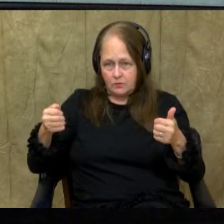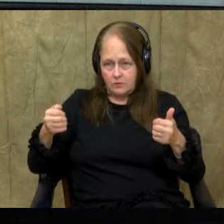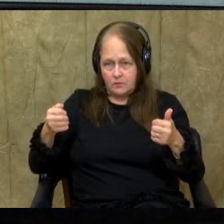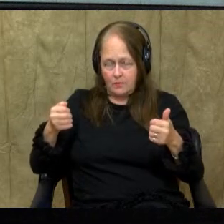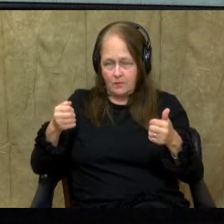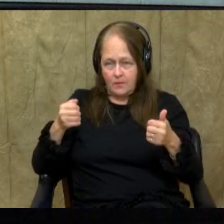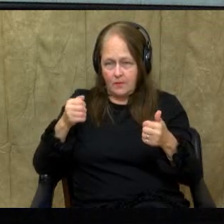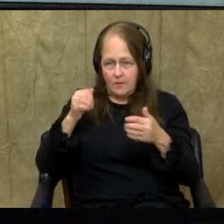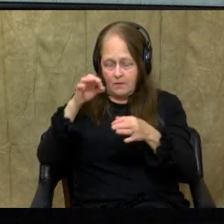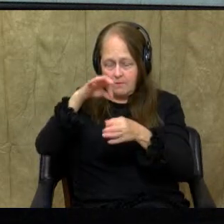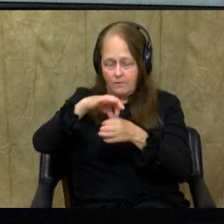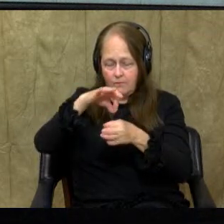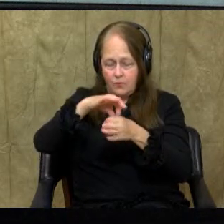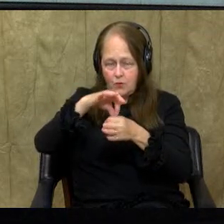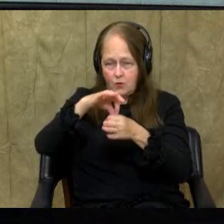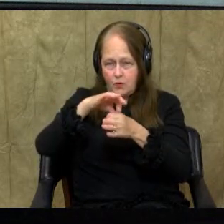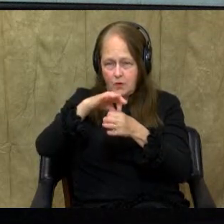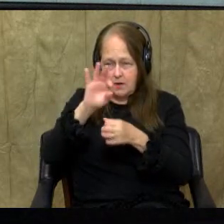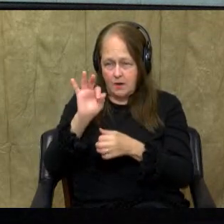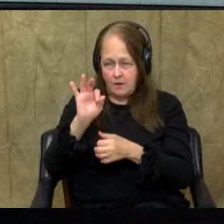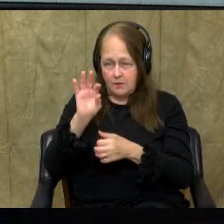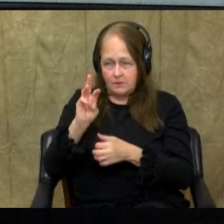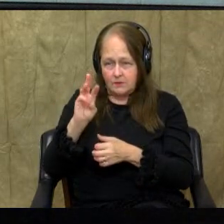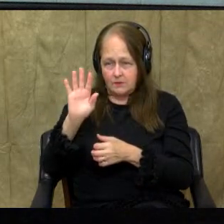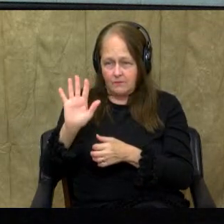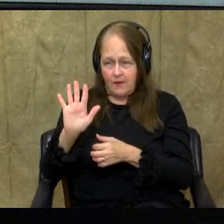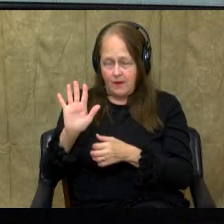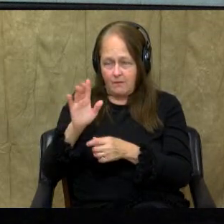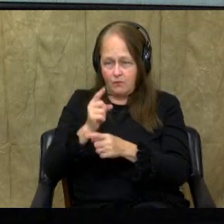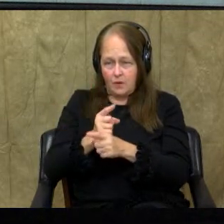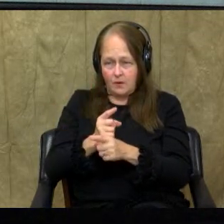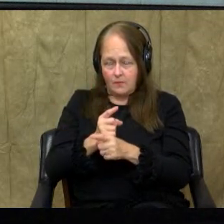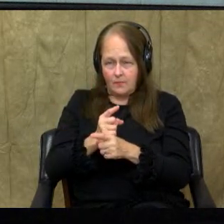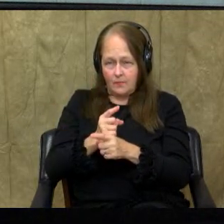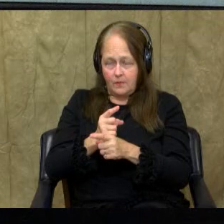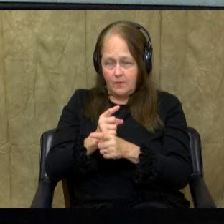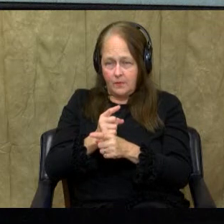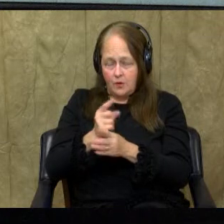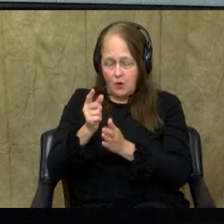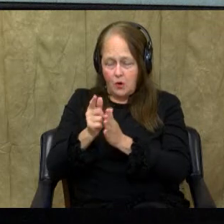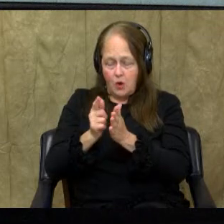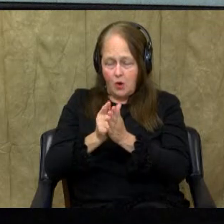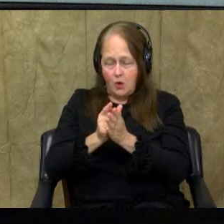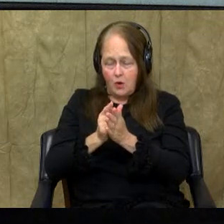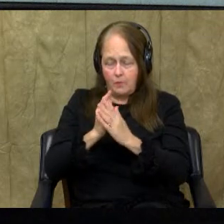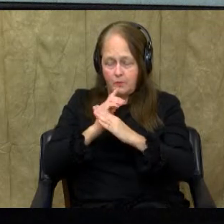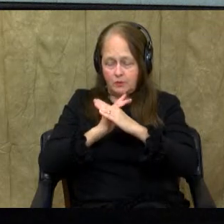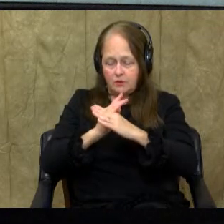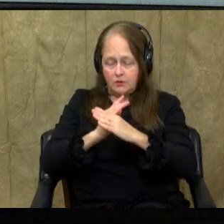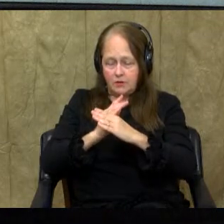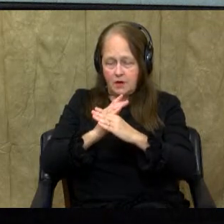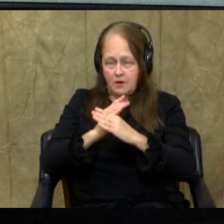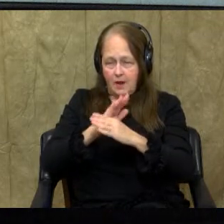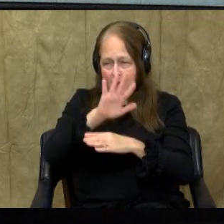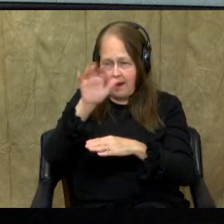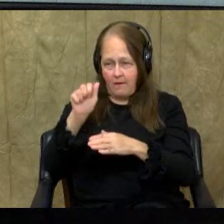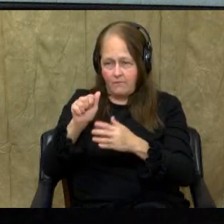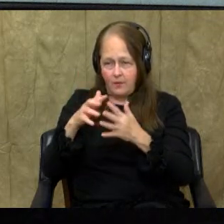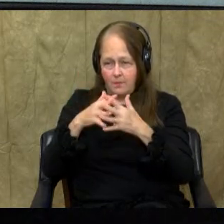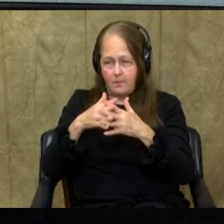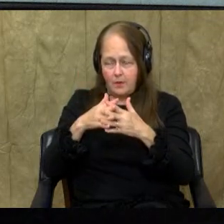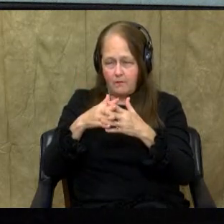office. One of the questions that you might ask this candidate, if you were a civil rights activist in the